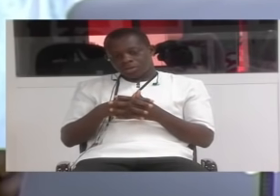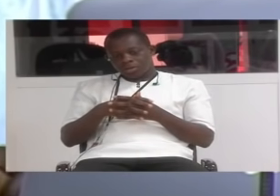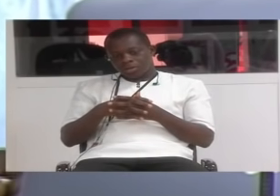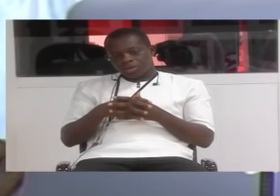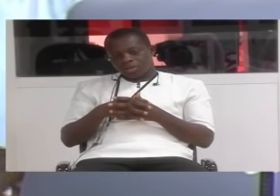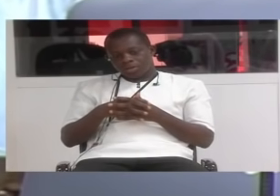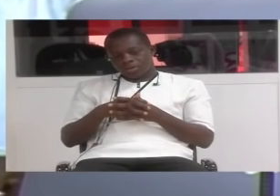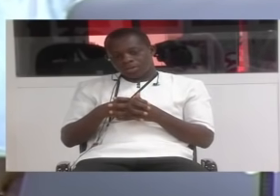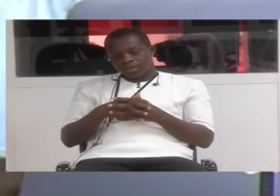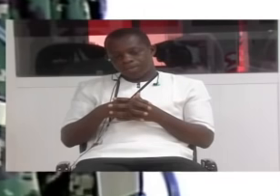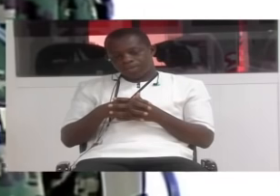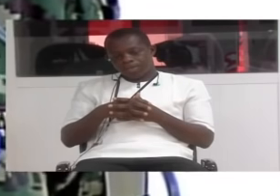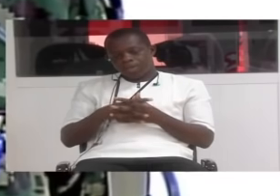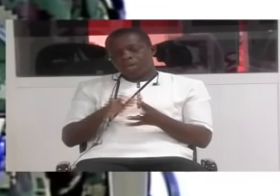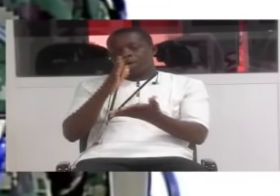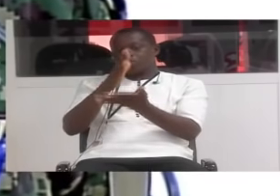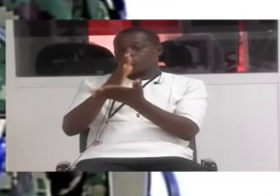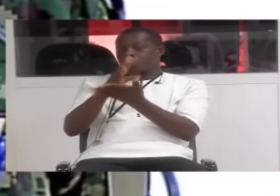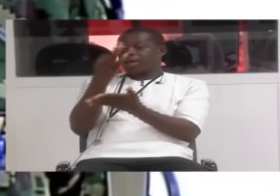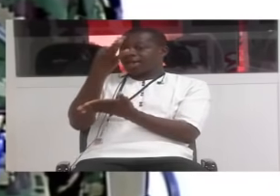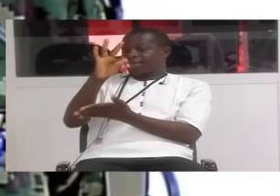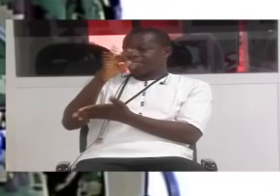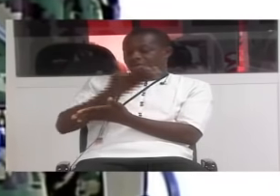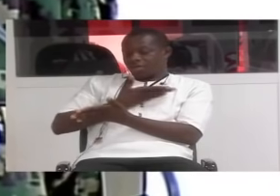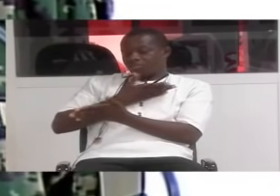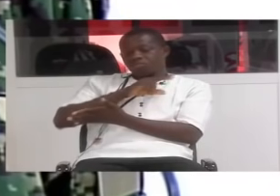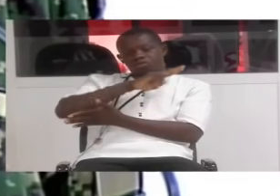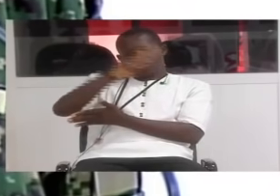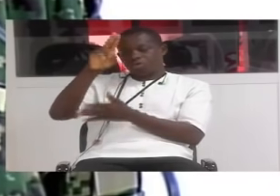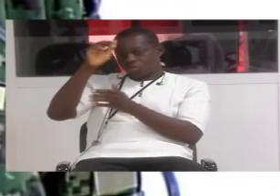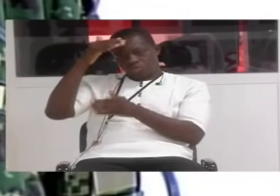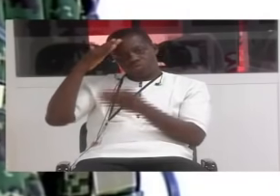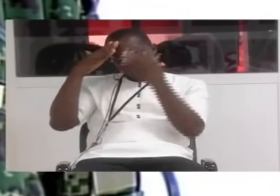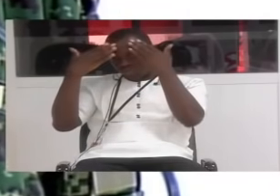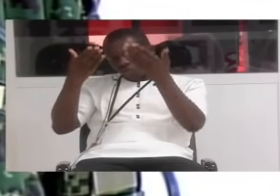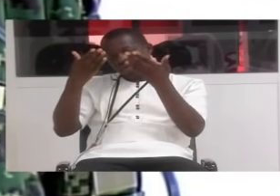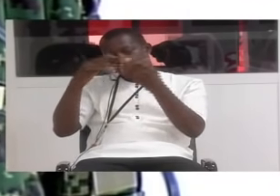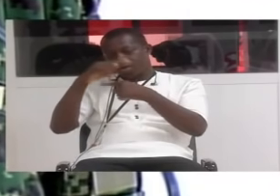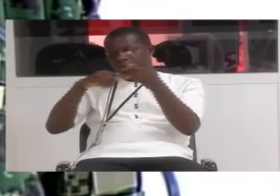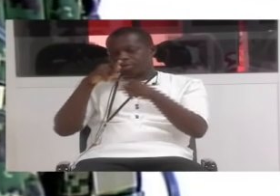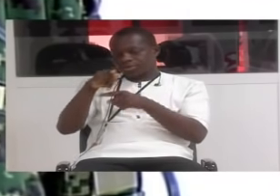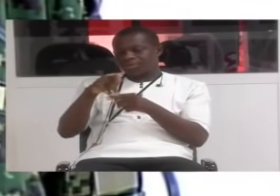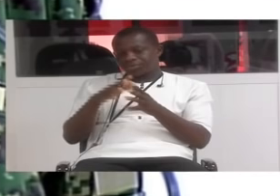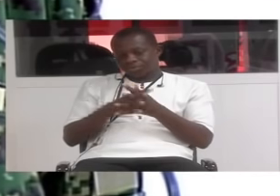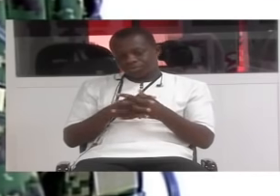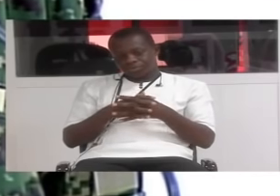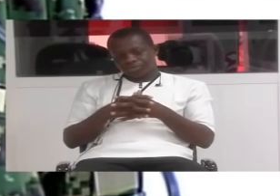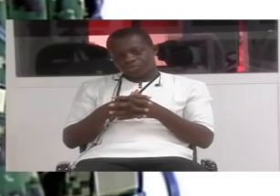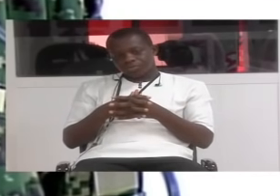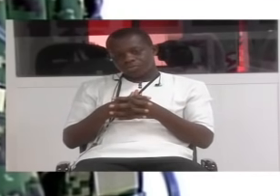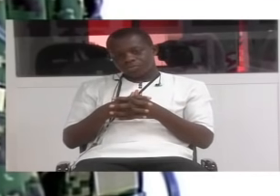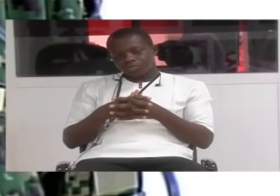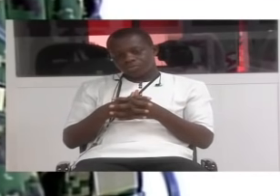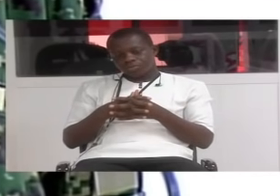bi li xewé be paré. Wax deug yalla su amone tam bayuma ci xel. To be honest, if that happened, I am not